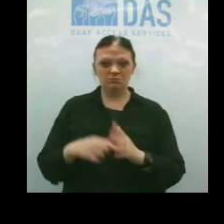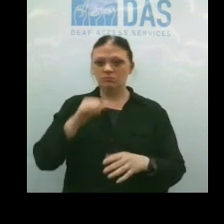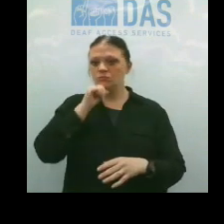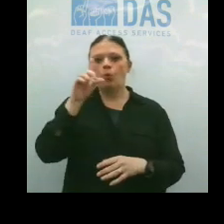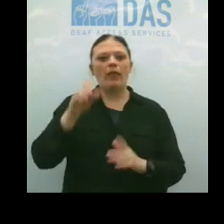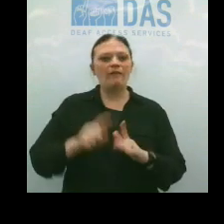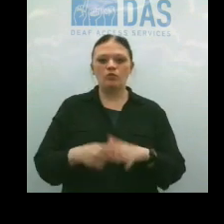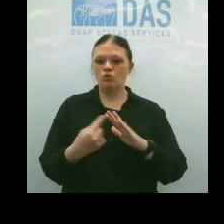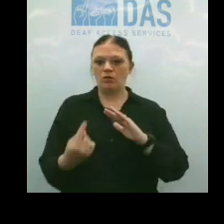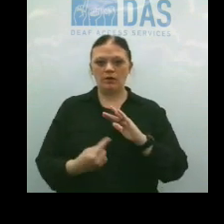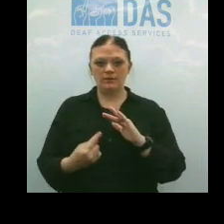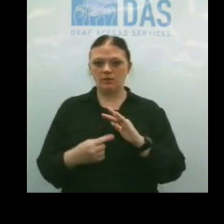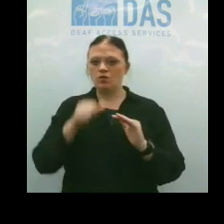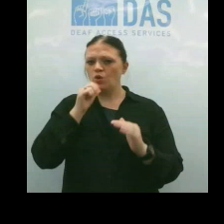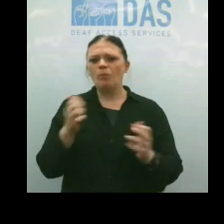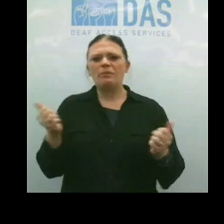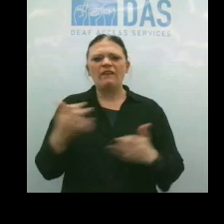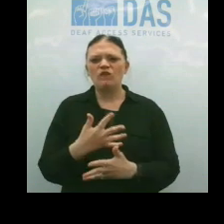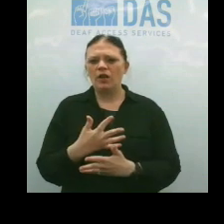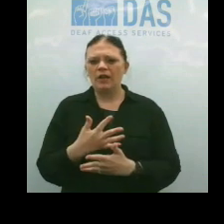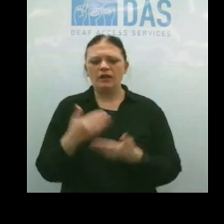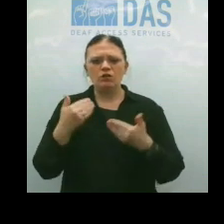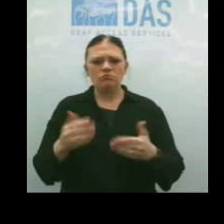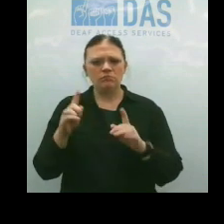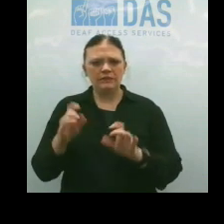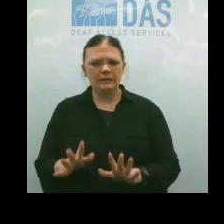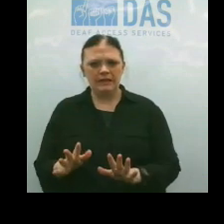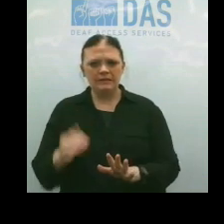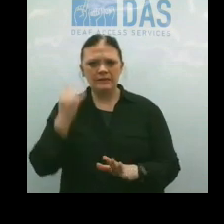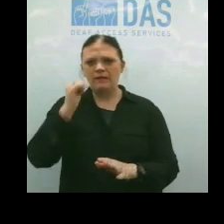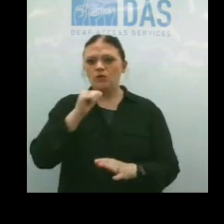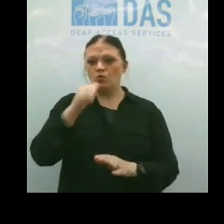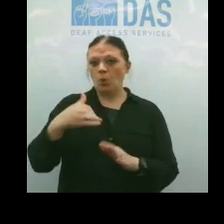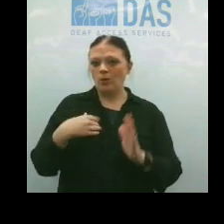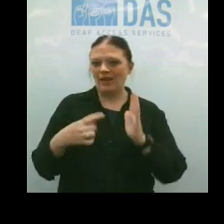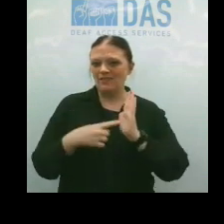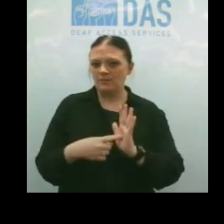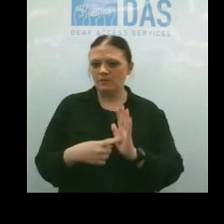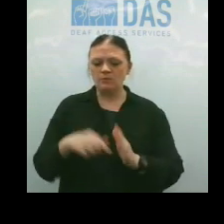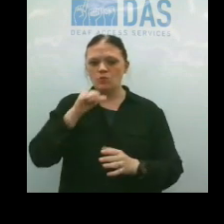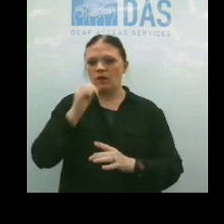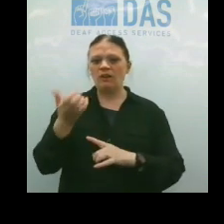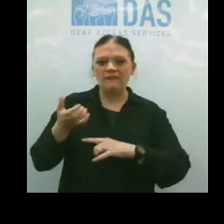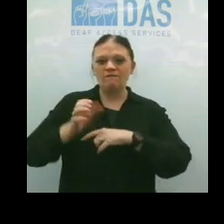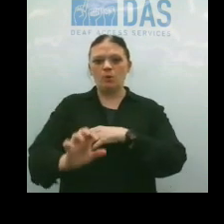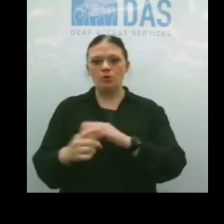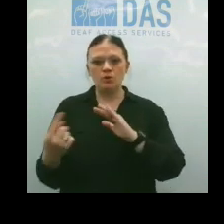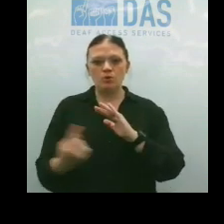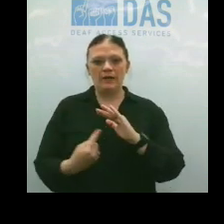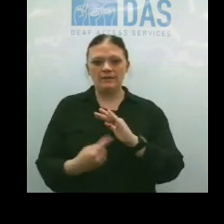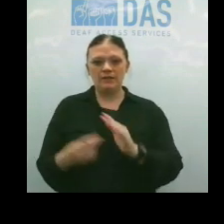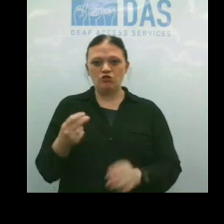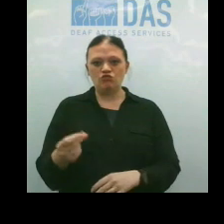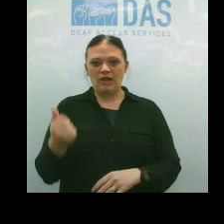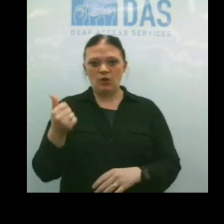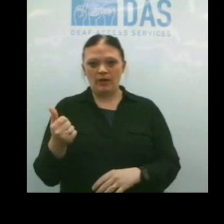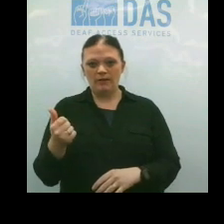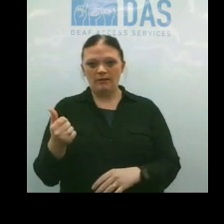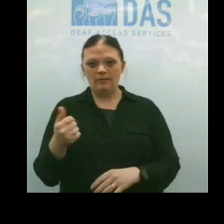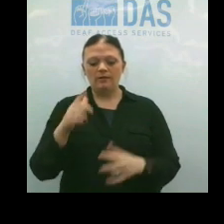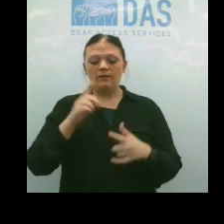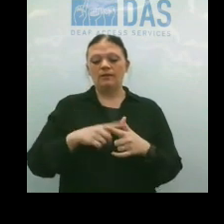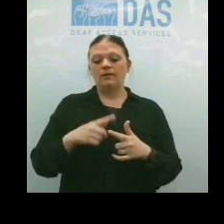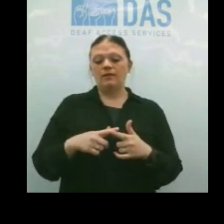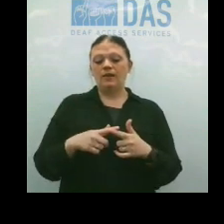in isolation, so don't be afraid to get a test if you don't have symptoms. We're not gonna put you in isolation. And then